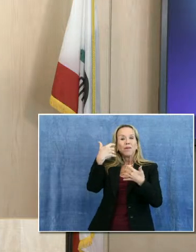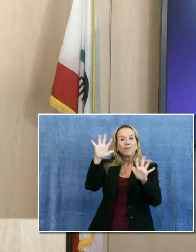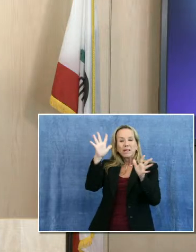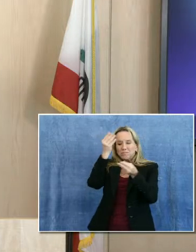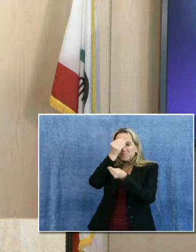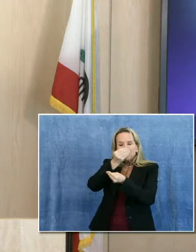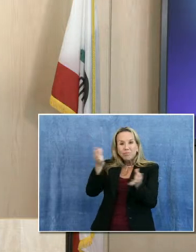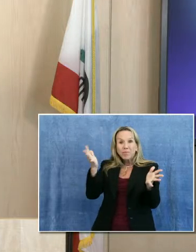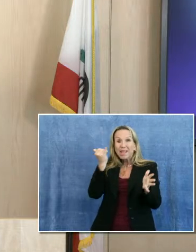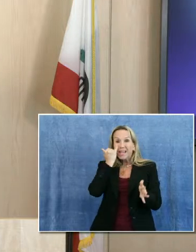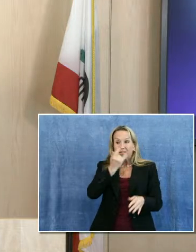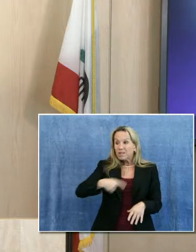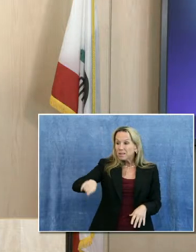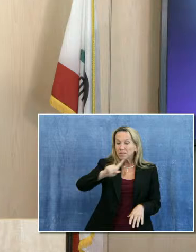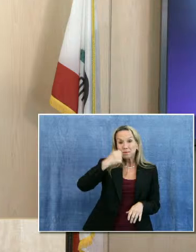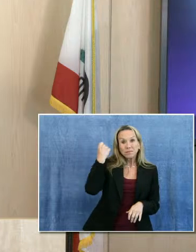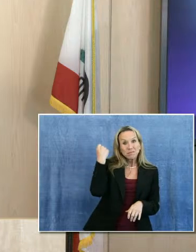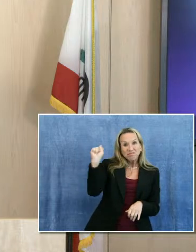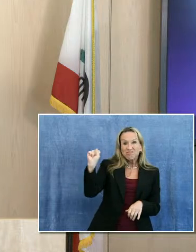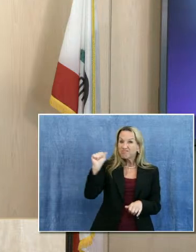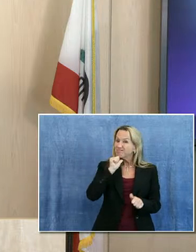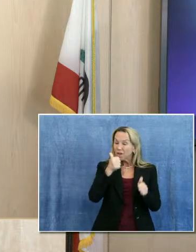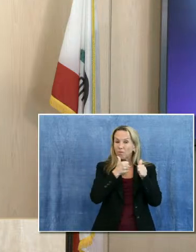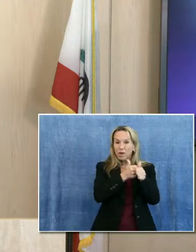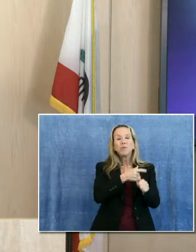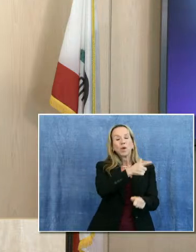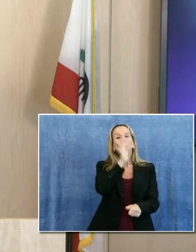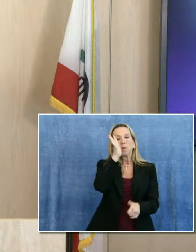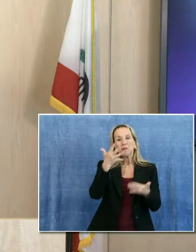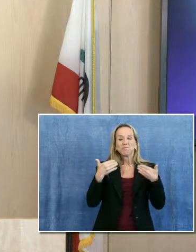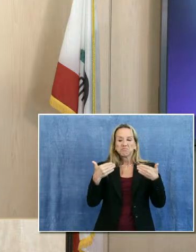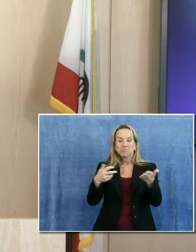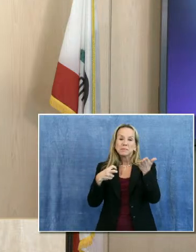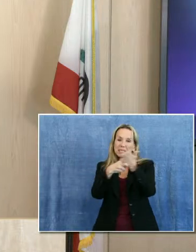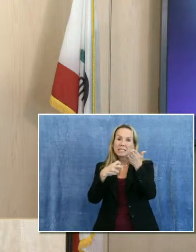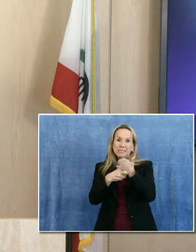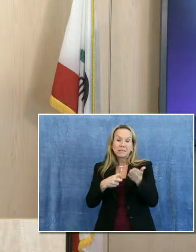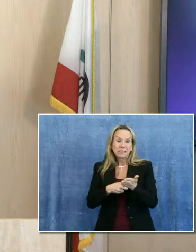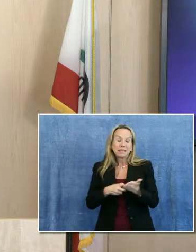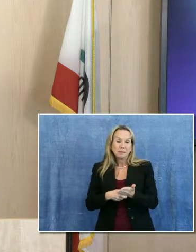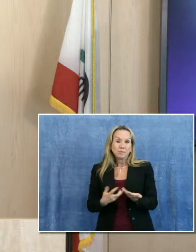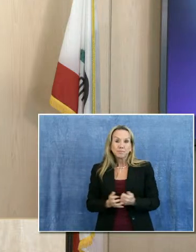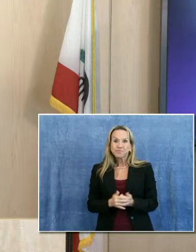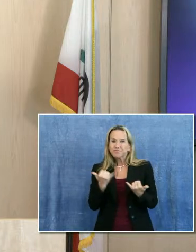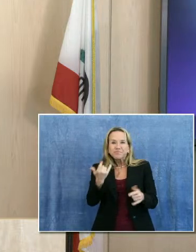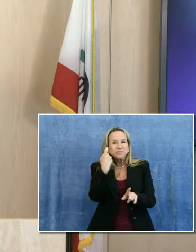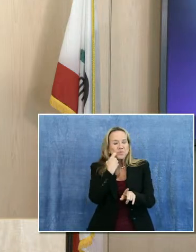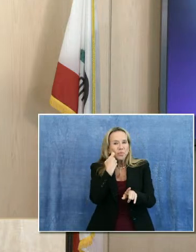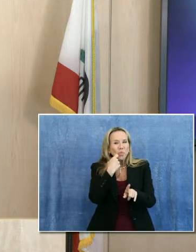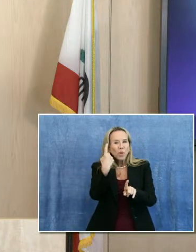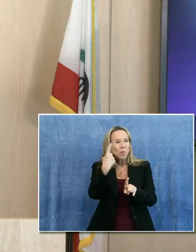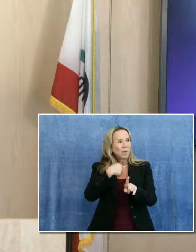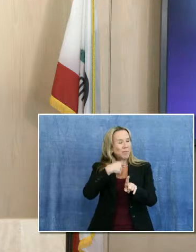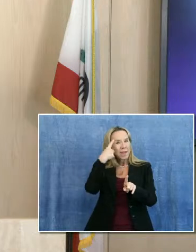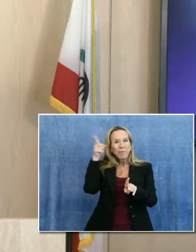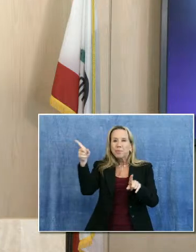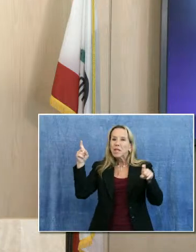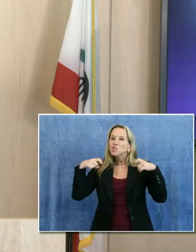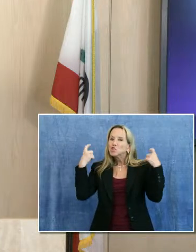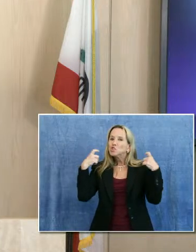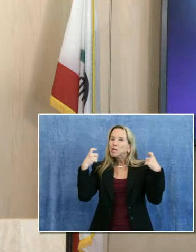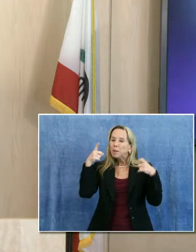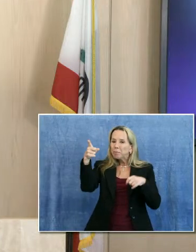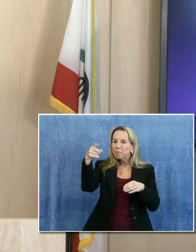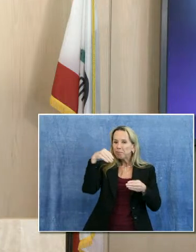closure notice, they will issue citations. I know one that has been top of mind recently is a gym in